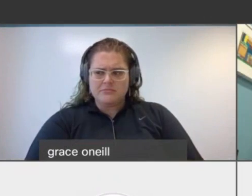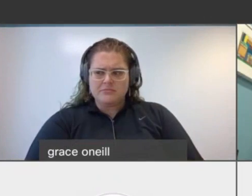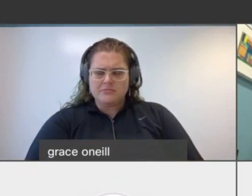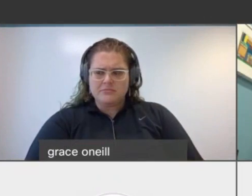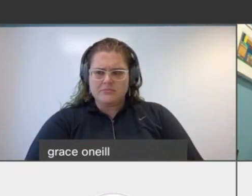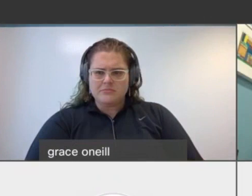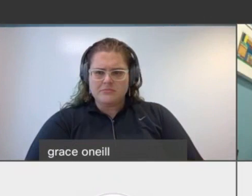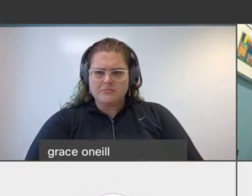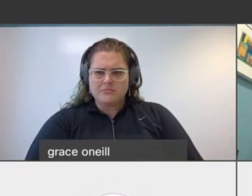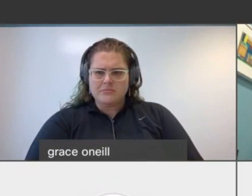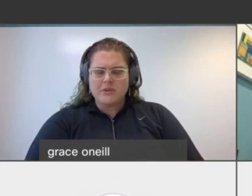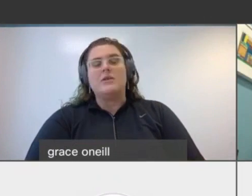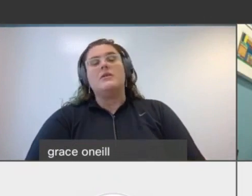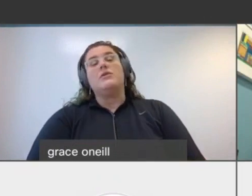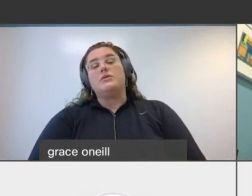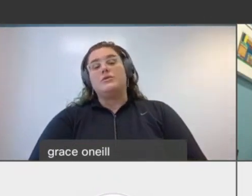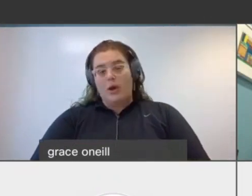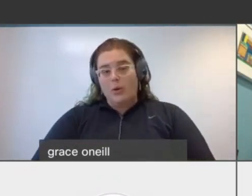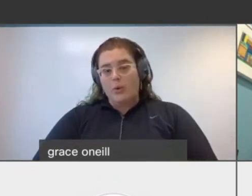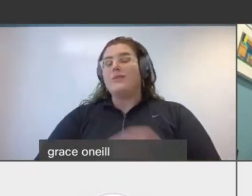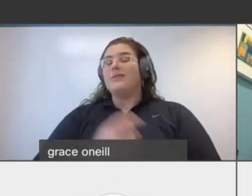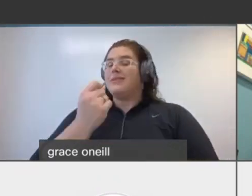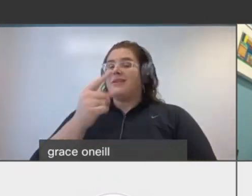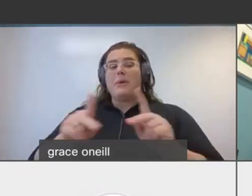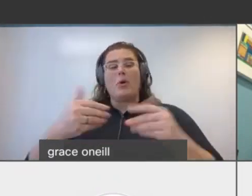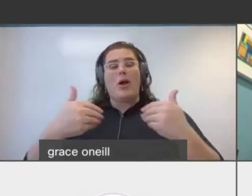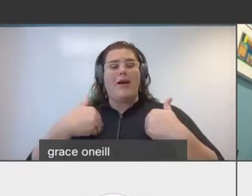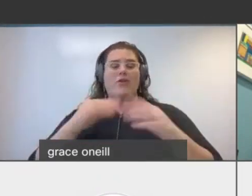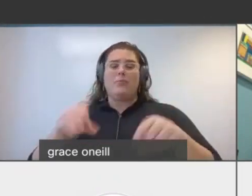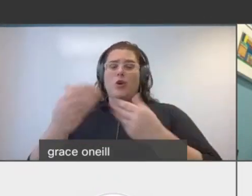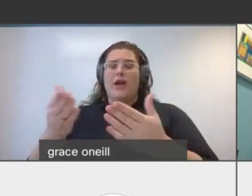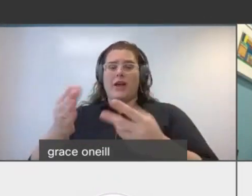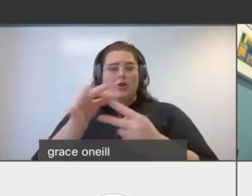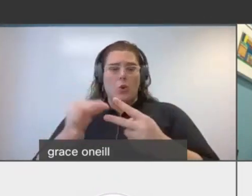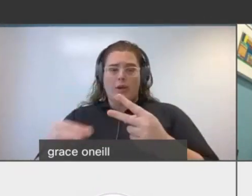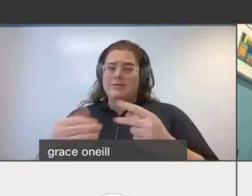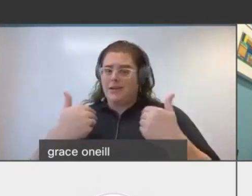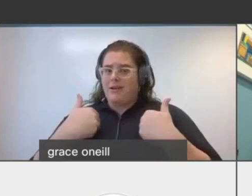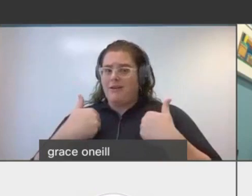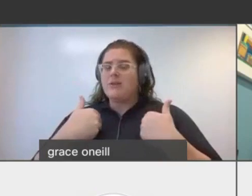people have choice of provider, and I don't know what kind of service you provide, but